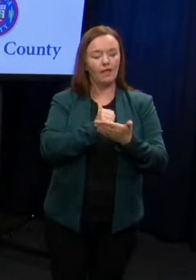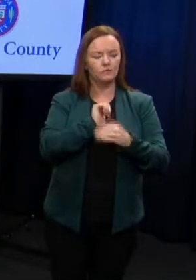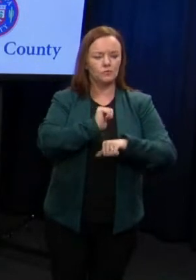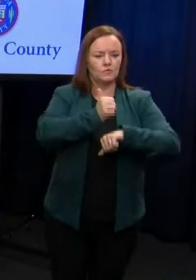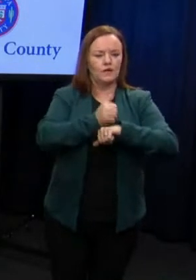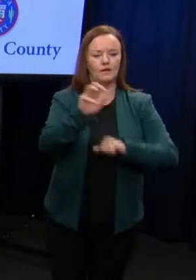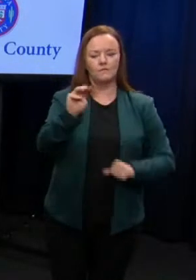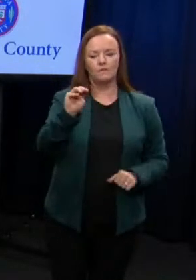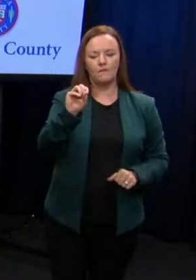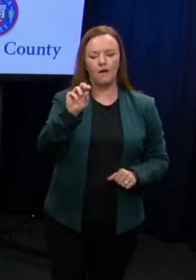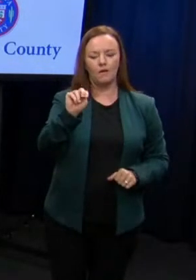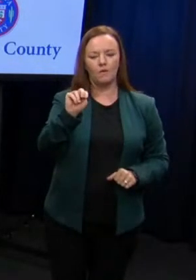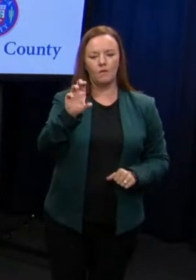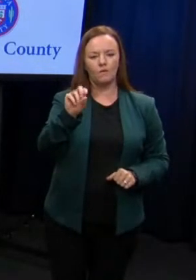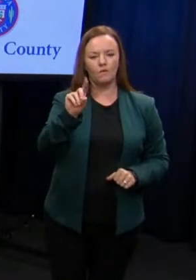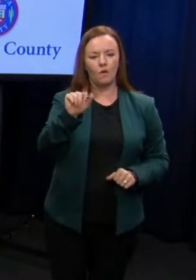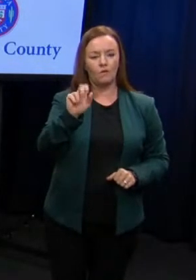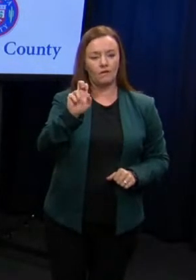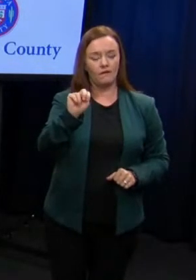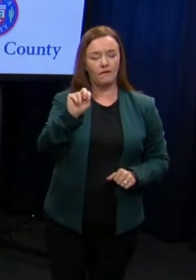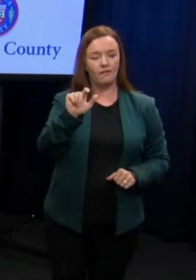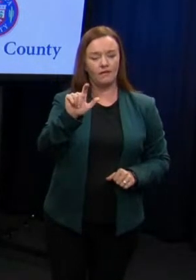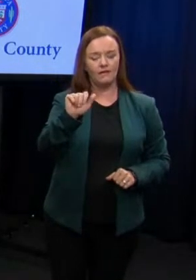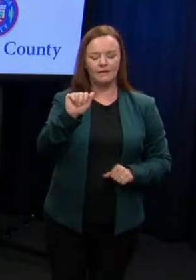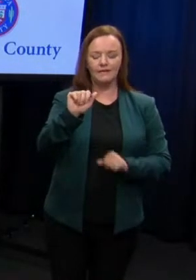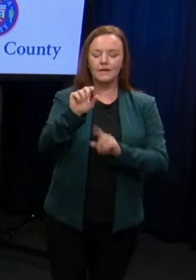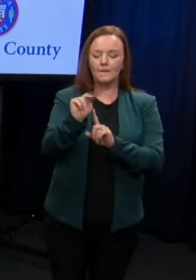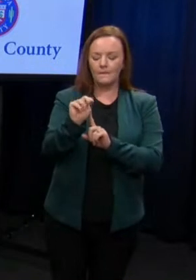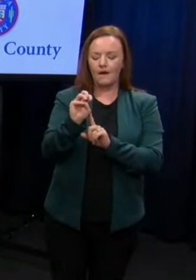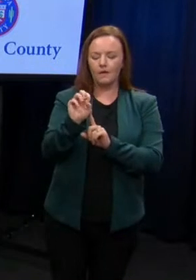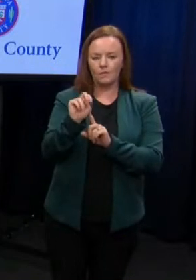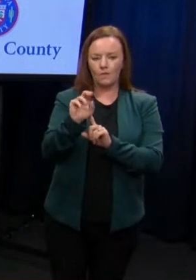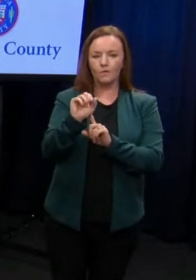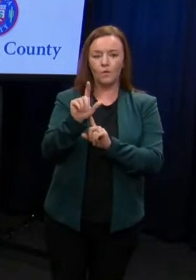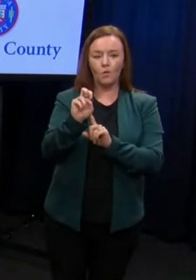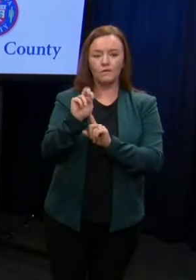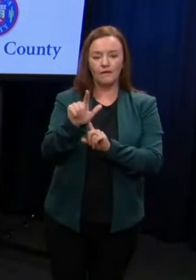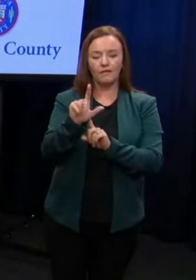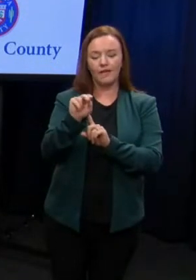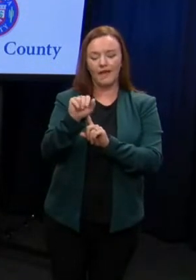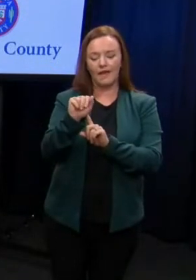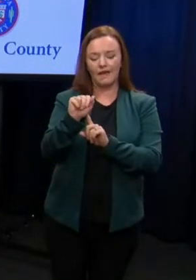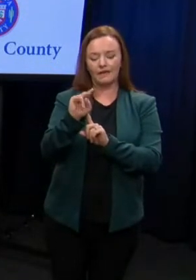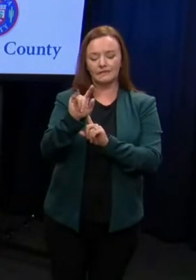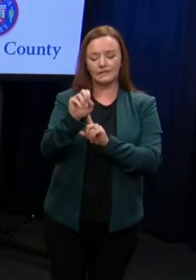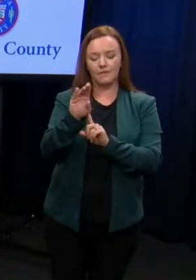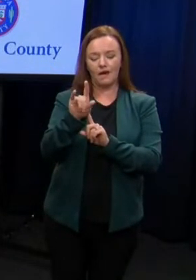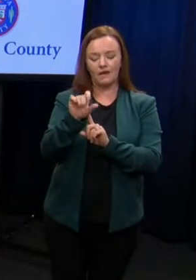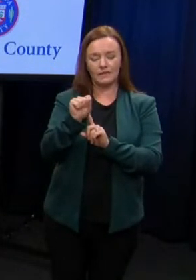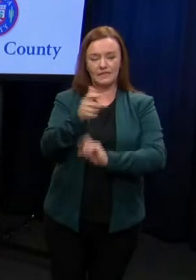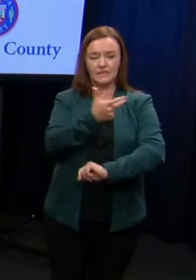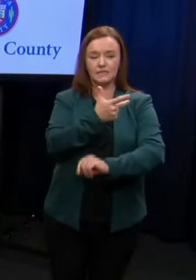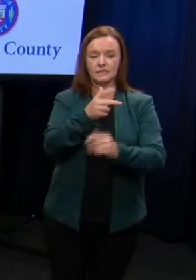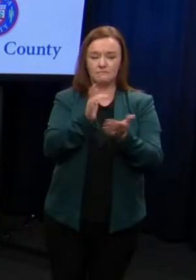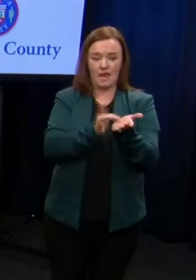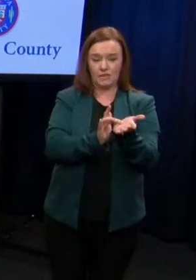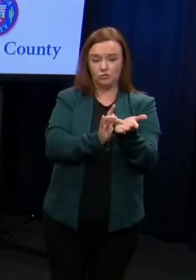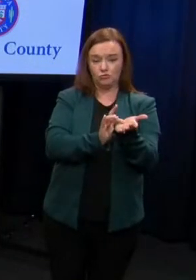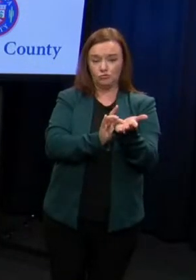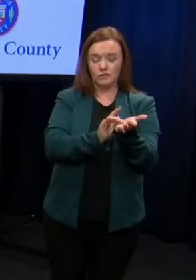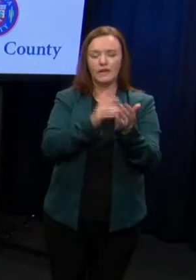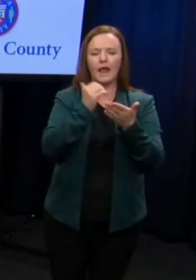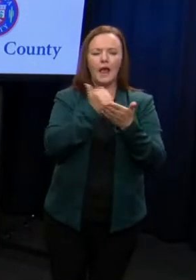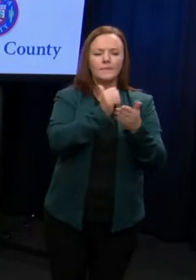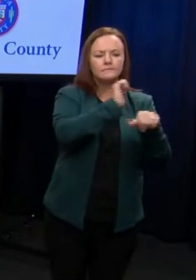monoclonal antibody locations that are outside of the hospital systems. Working with